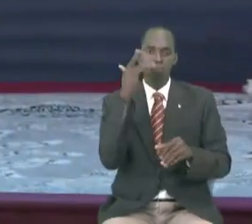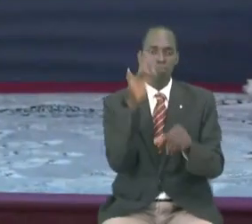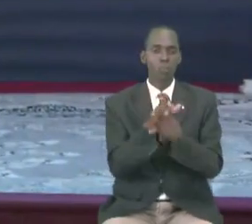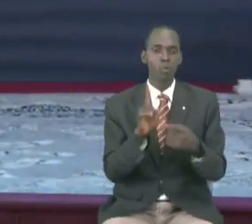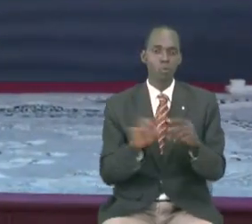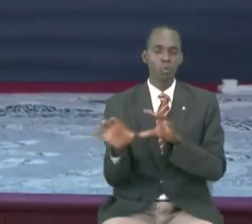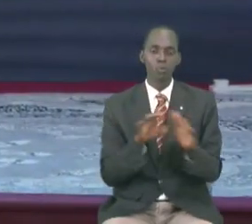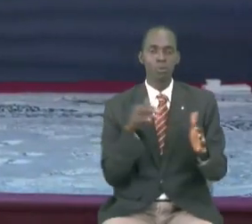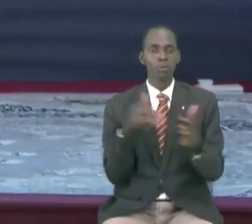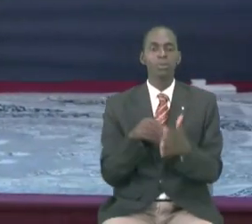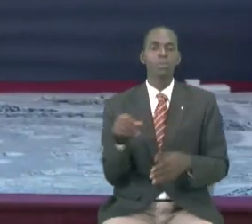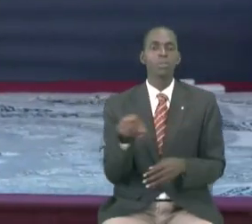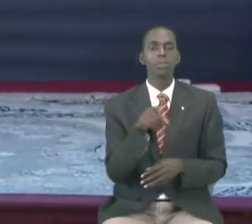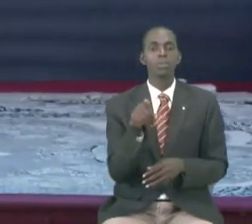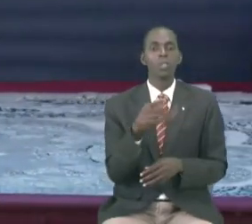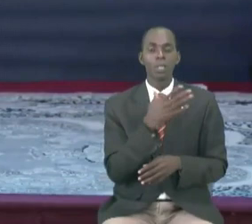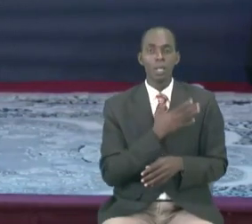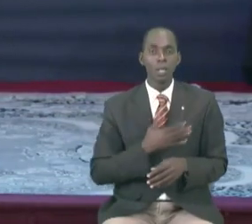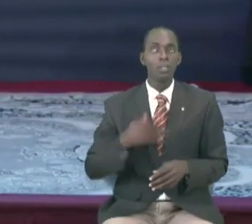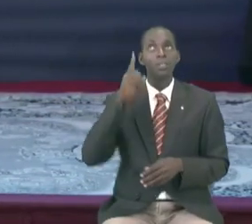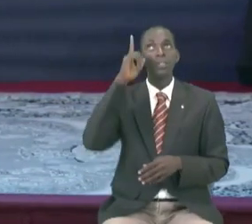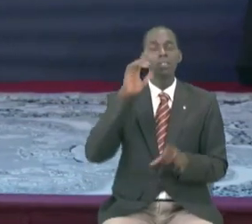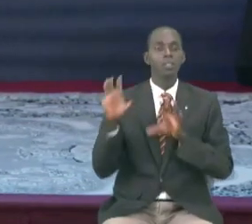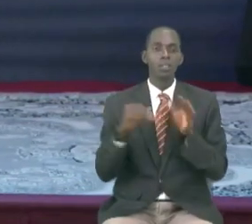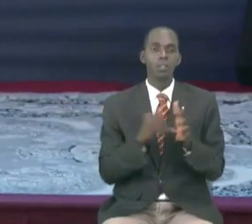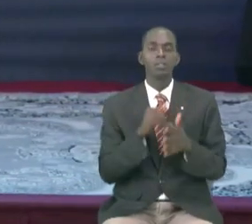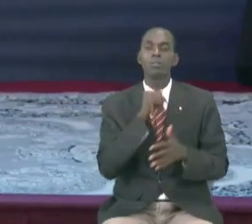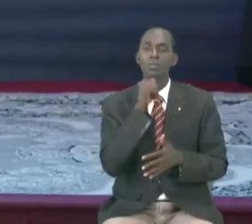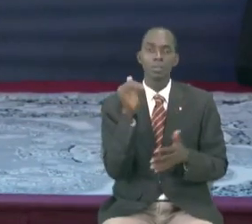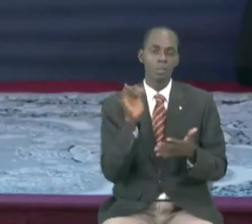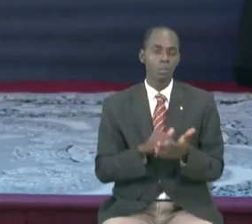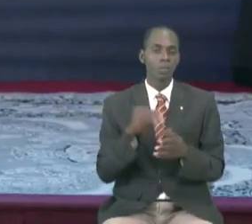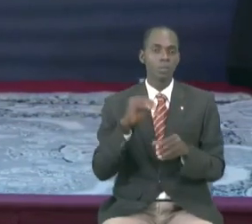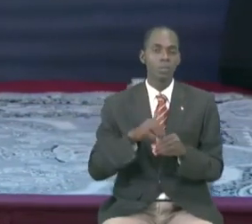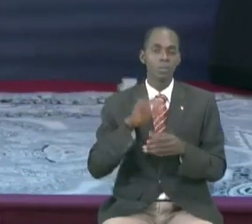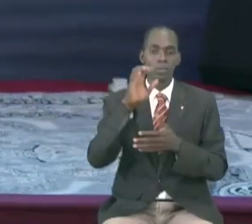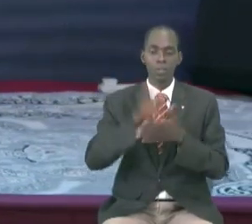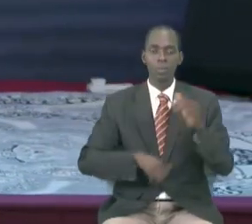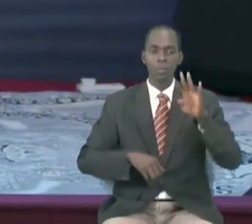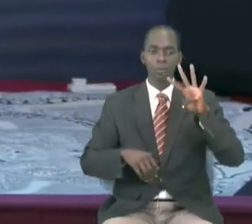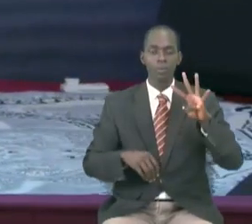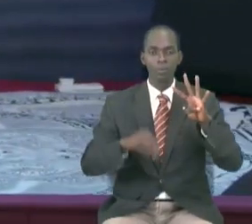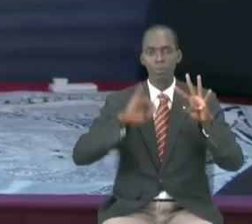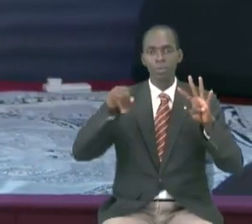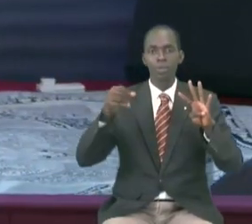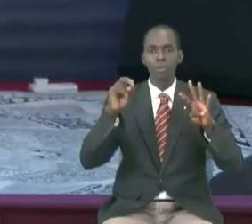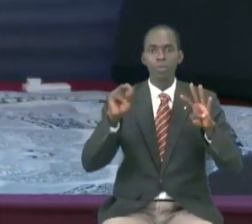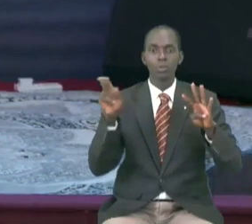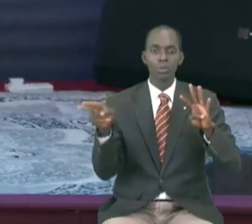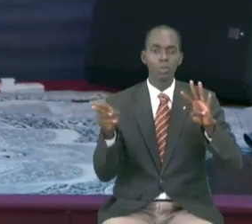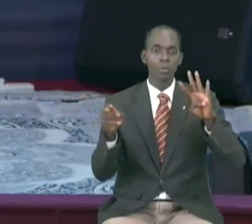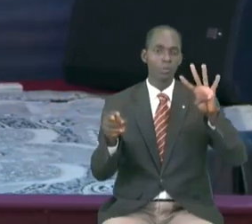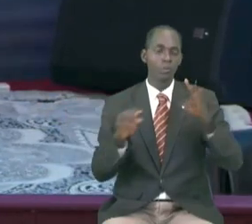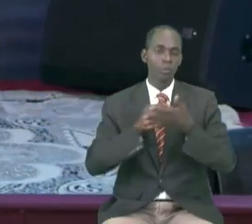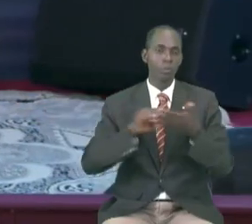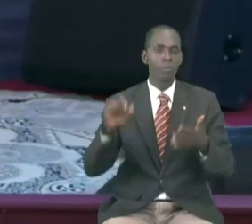And should not I spare Nineveh, that great city,